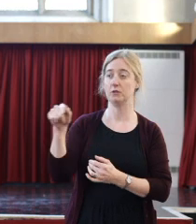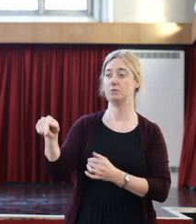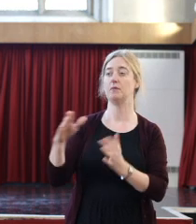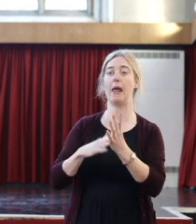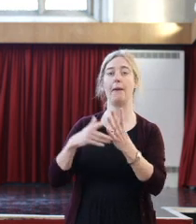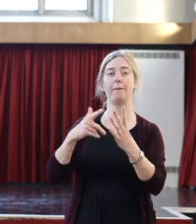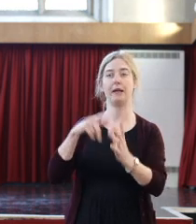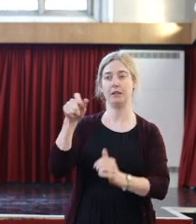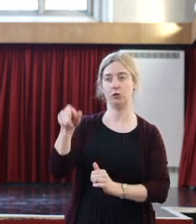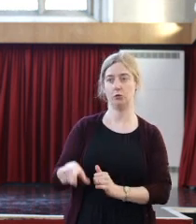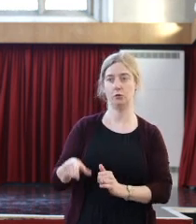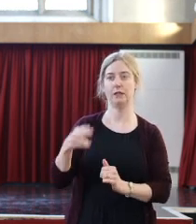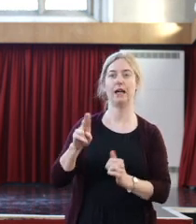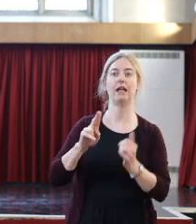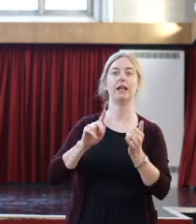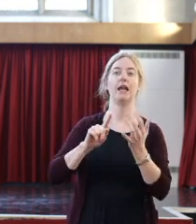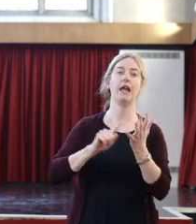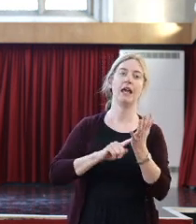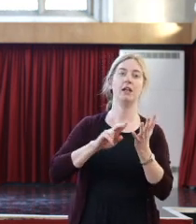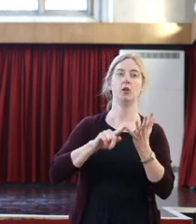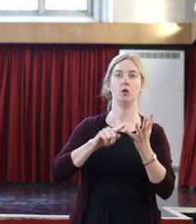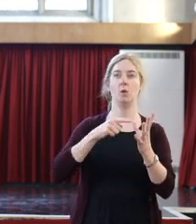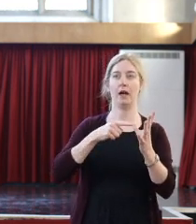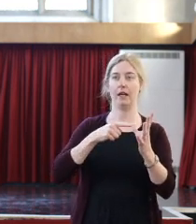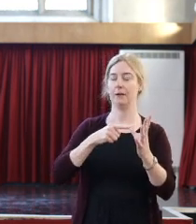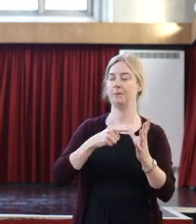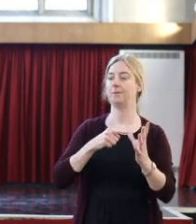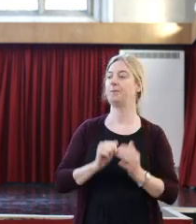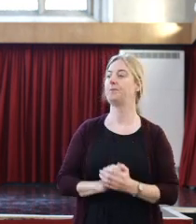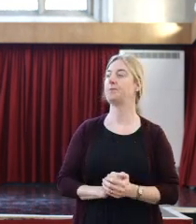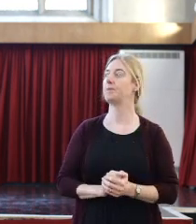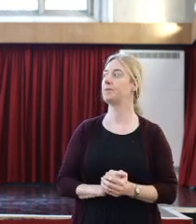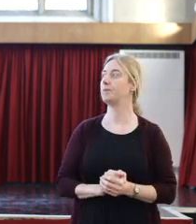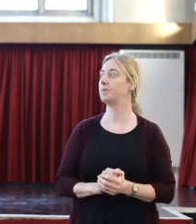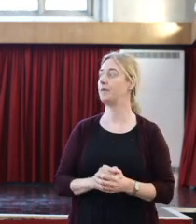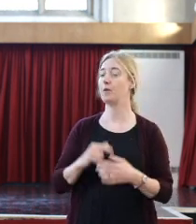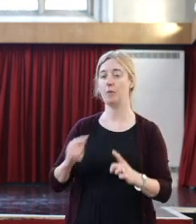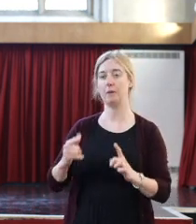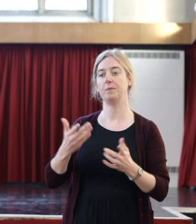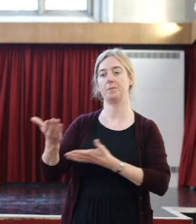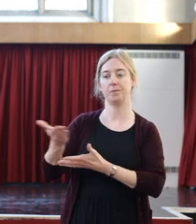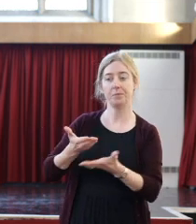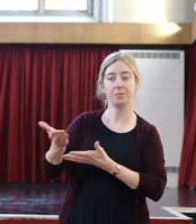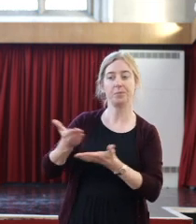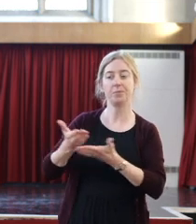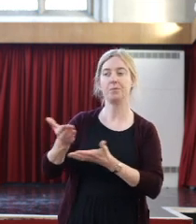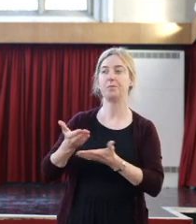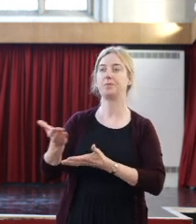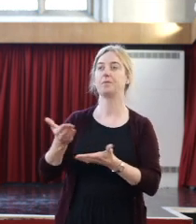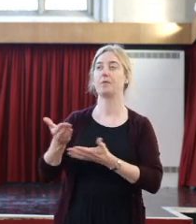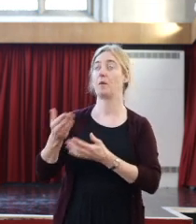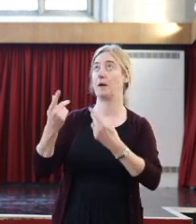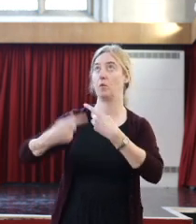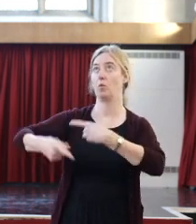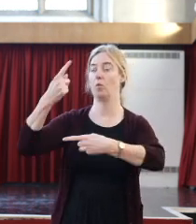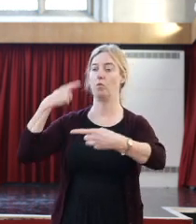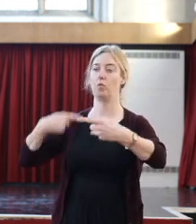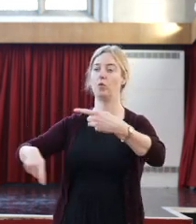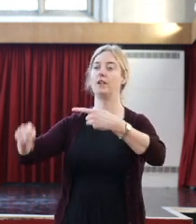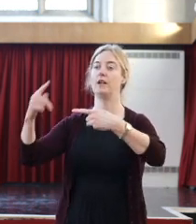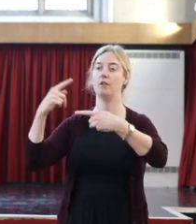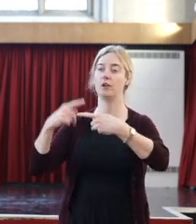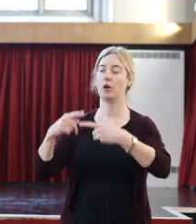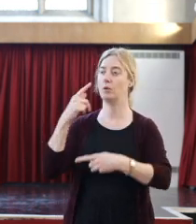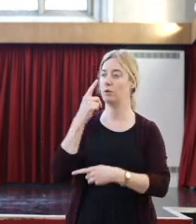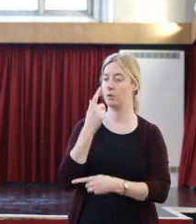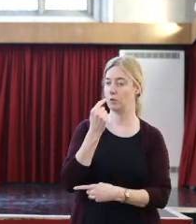student at NUA. And we had a discussion over a year ago now about the potential